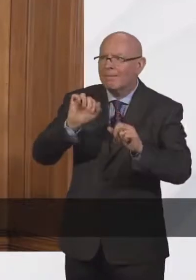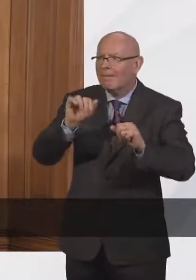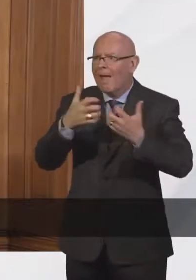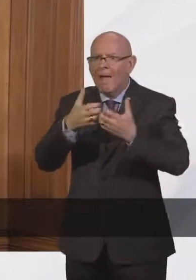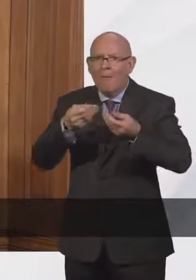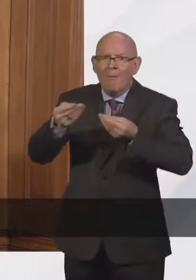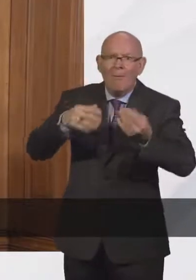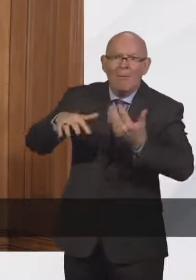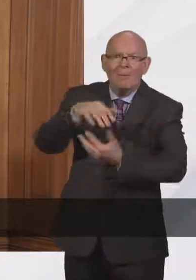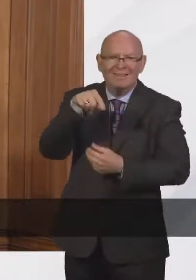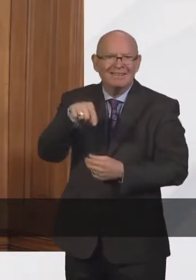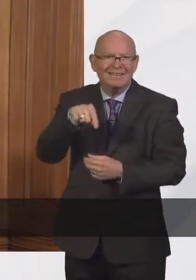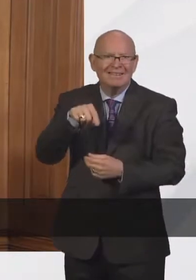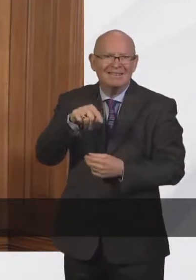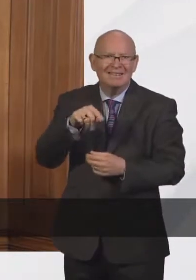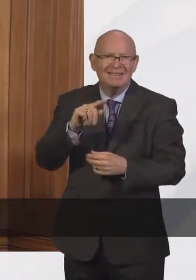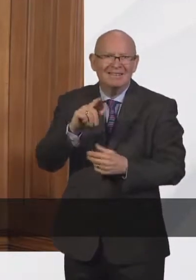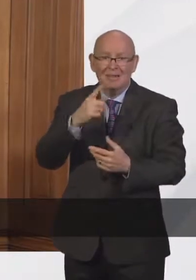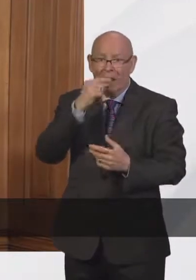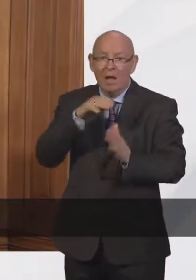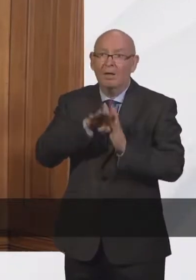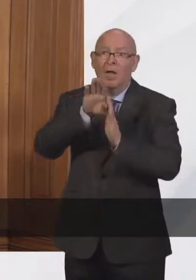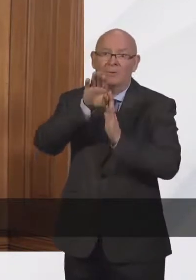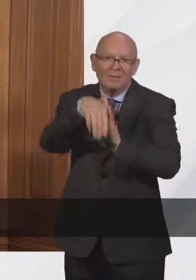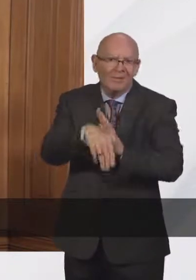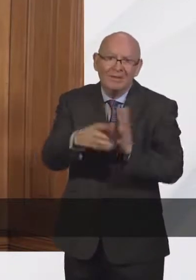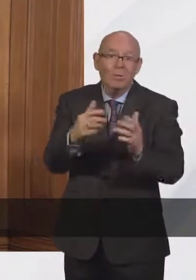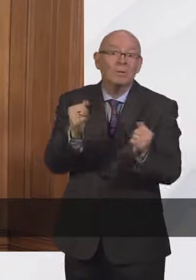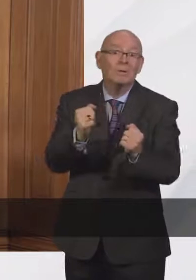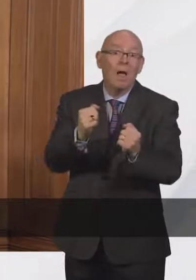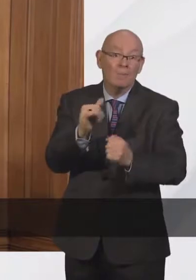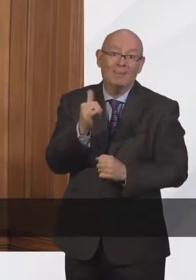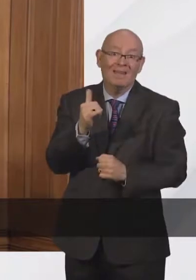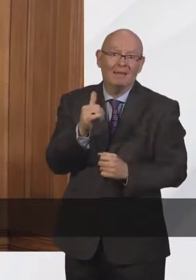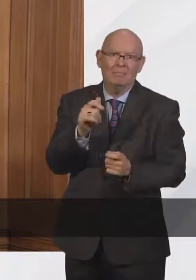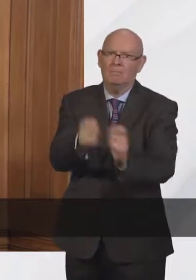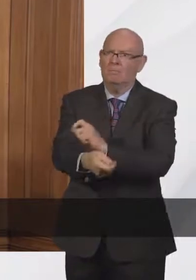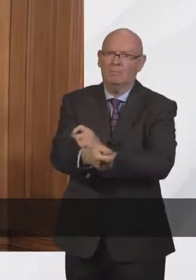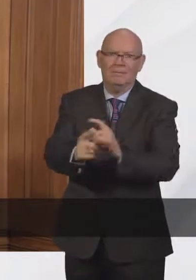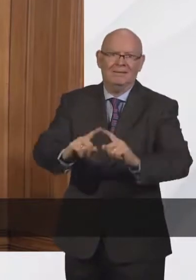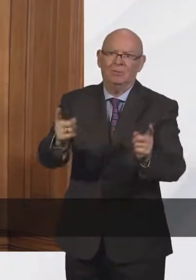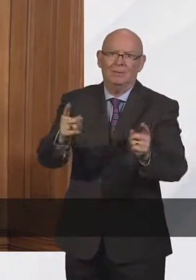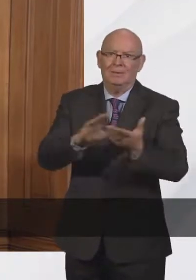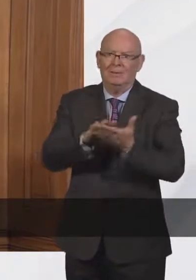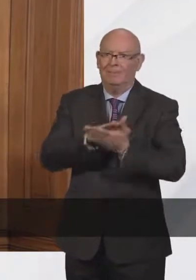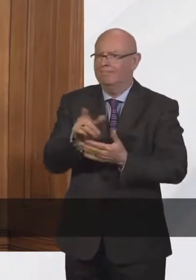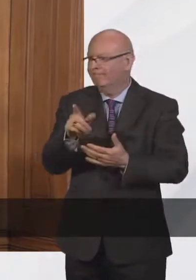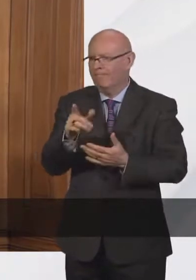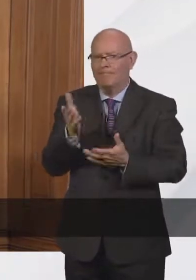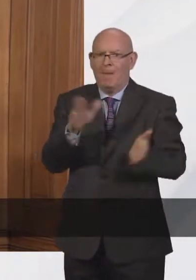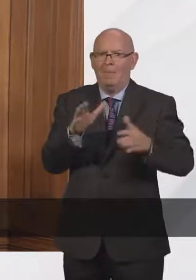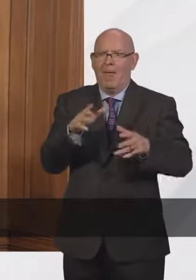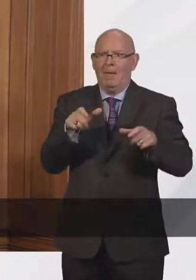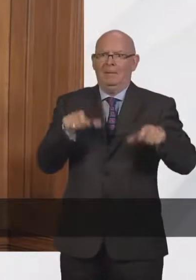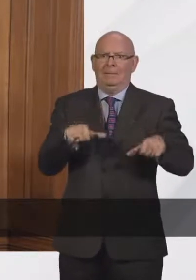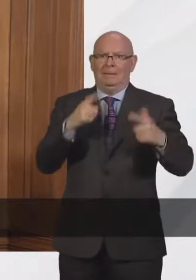The second thing that will change is the recent thing, the thing that was published today on dexamethasone, is we hope only one